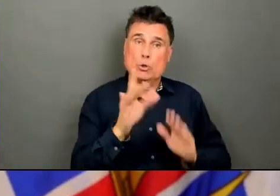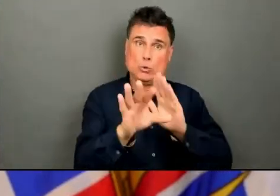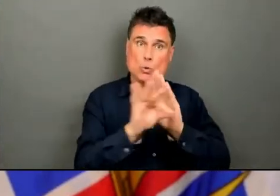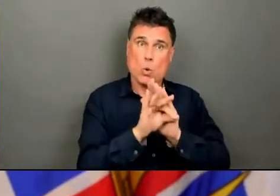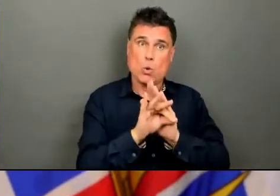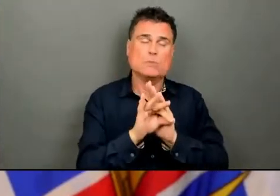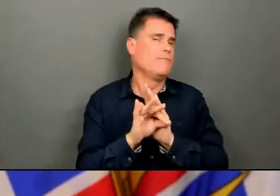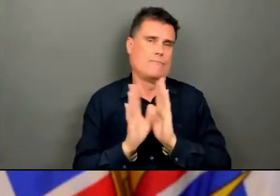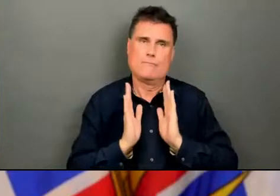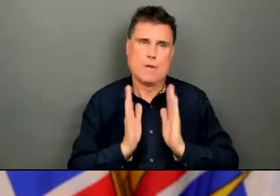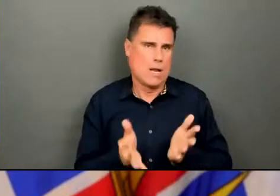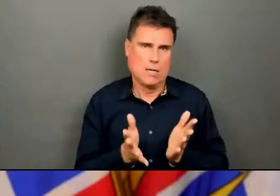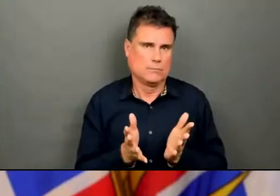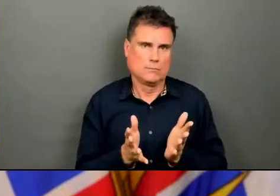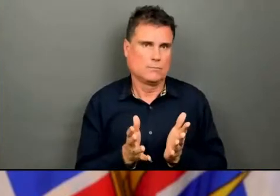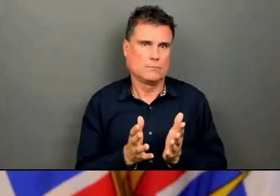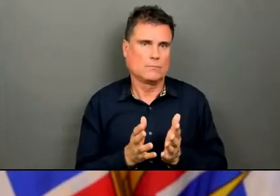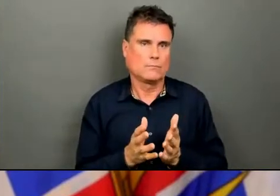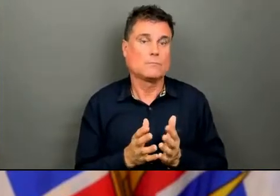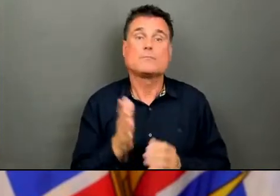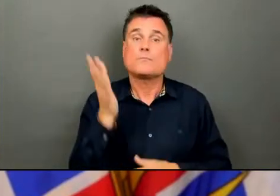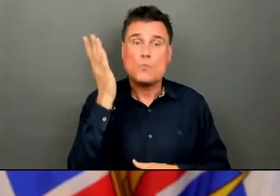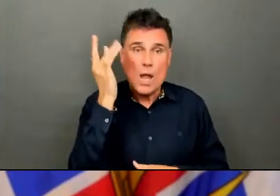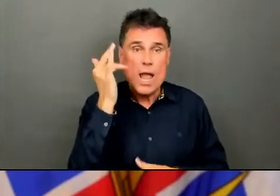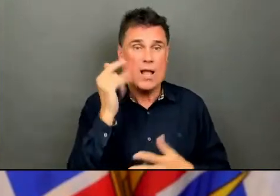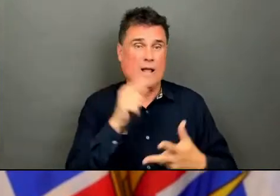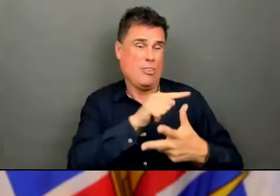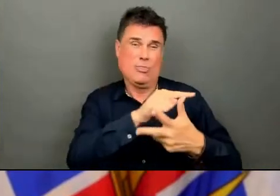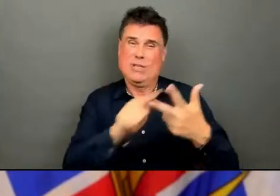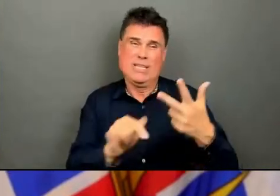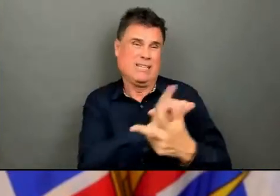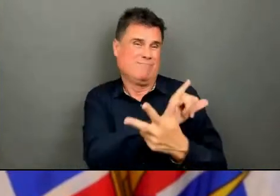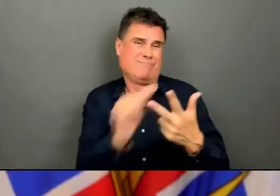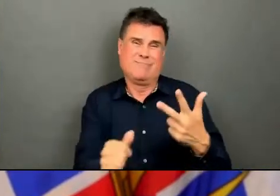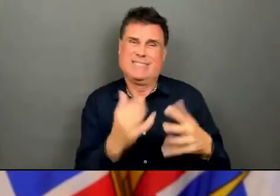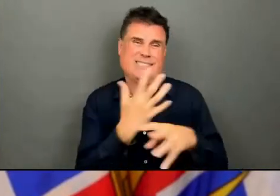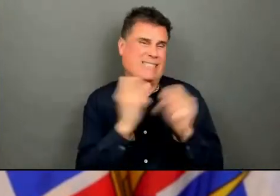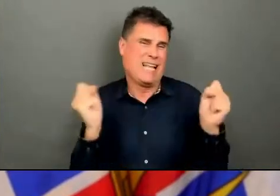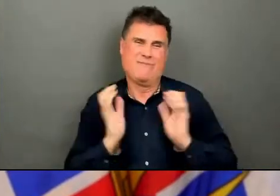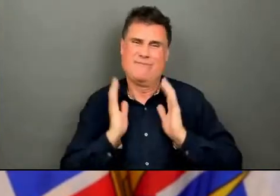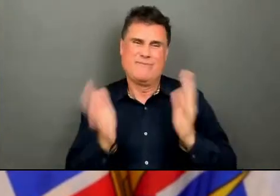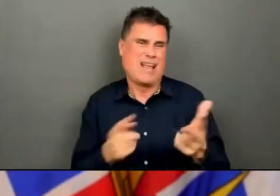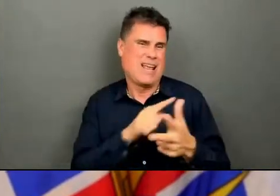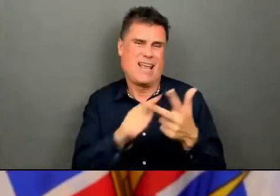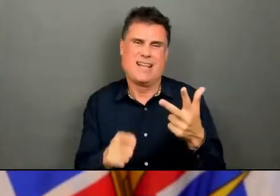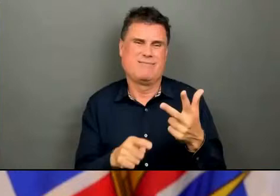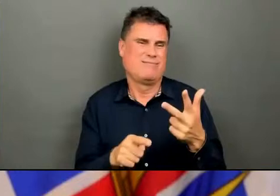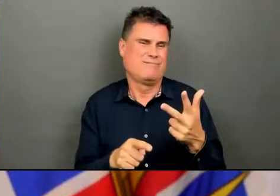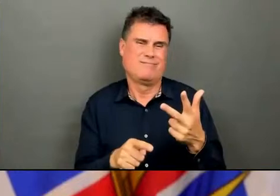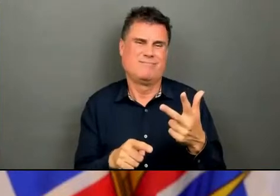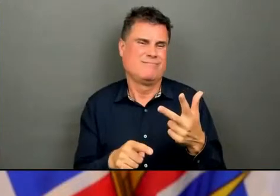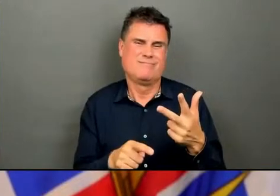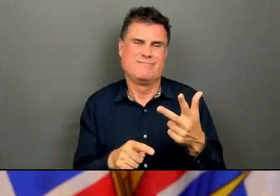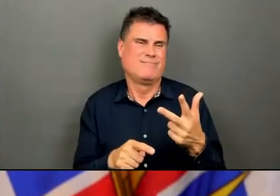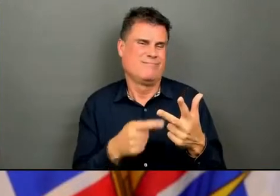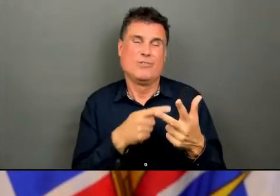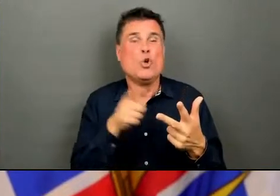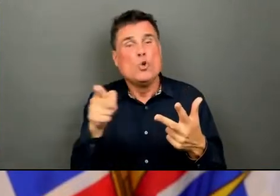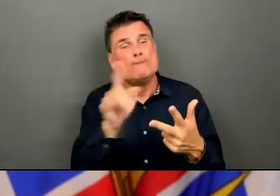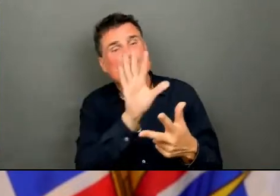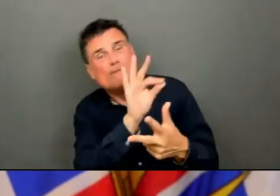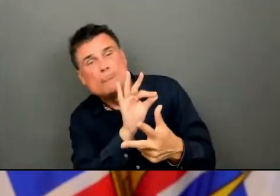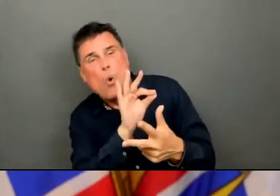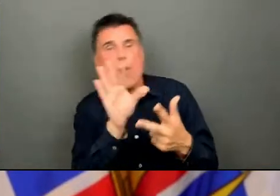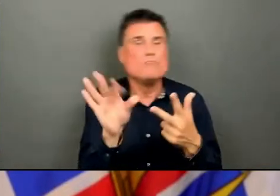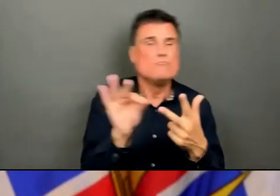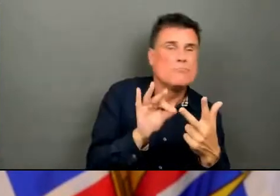in use in BC are safe and highly effective, and so are all of the options. We will continue to watch how all of